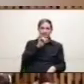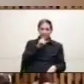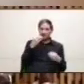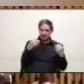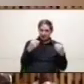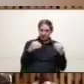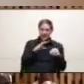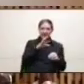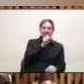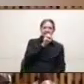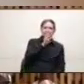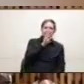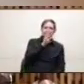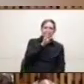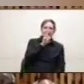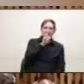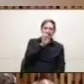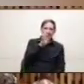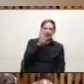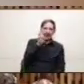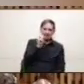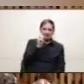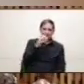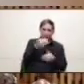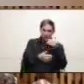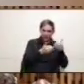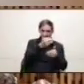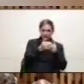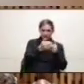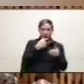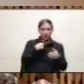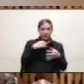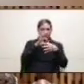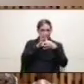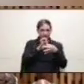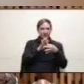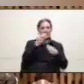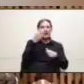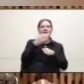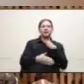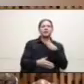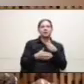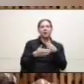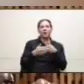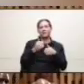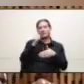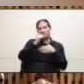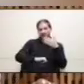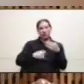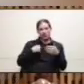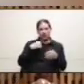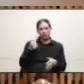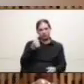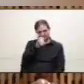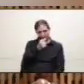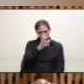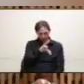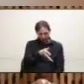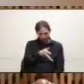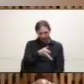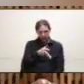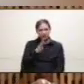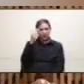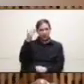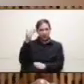process. Can we commit to that by end of the month you would have awarded them in that